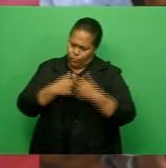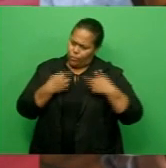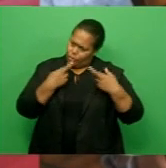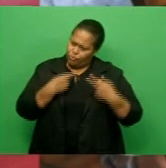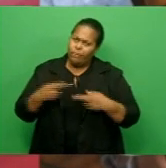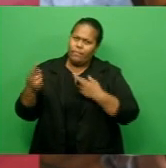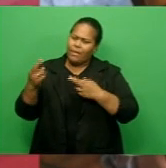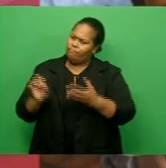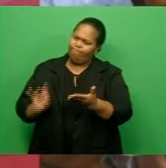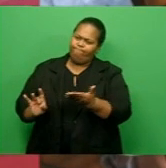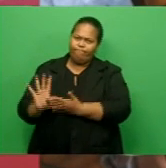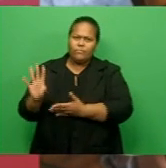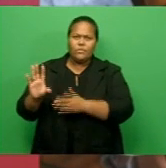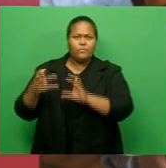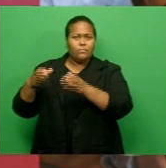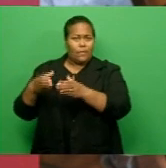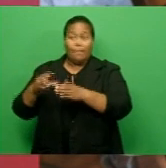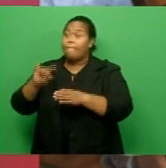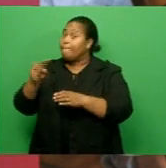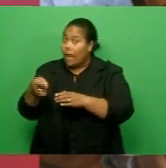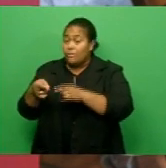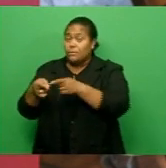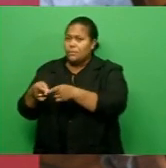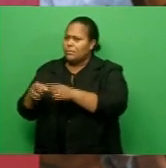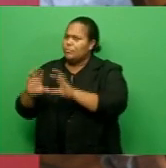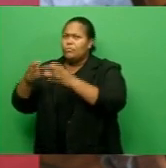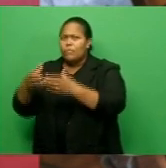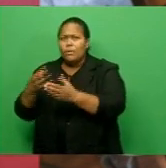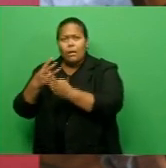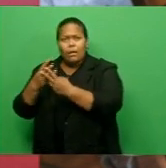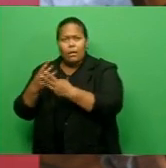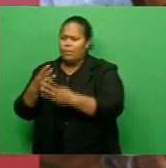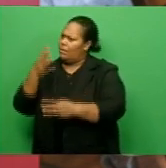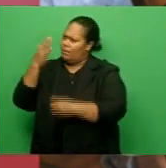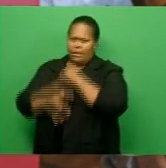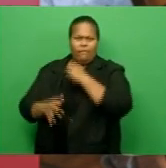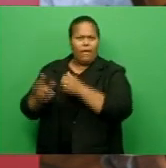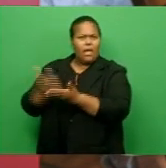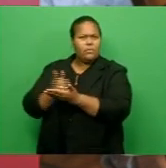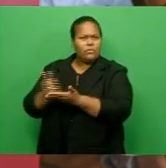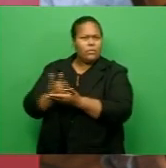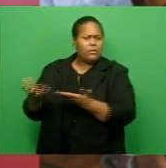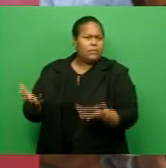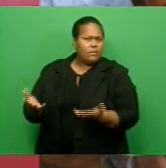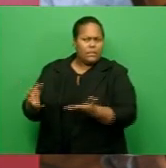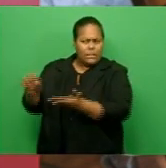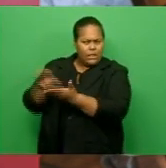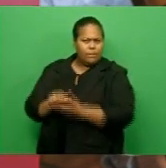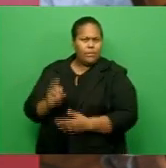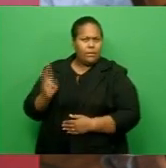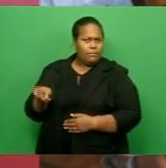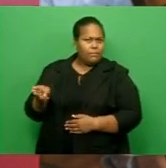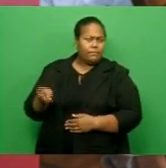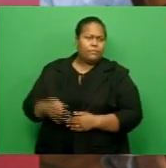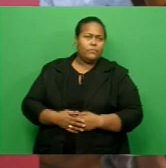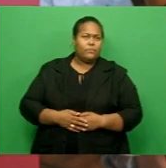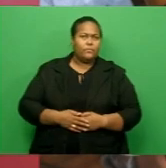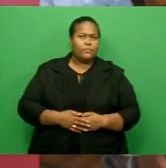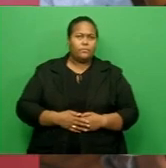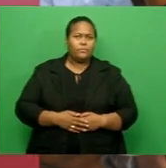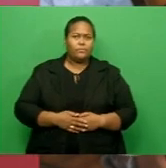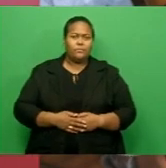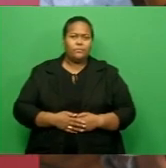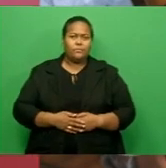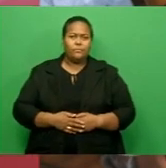the party. Unfortunately, the party was unable to take that action, which is a pity, and we are awaiting